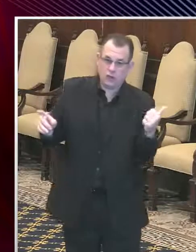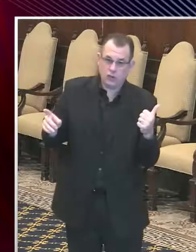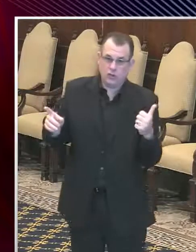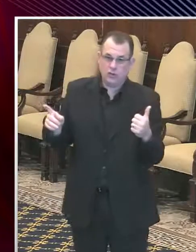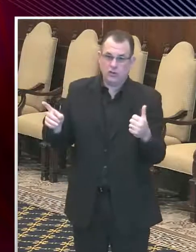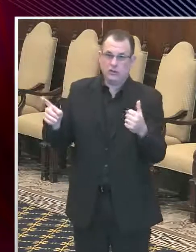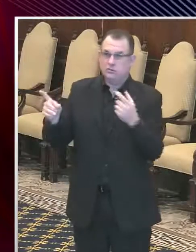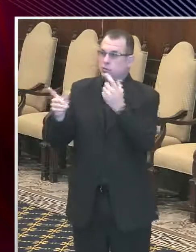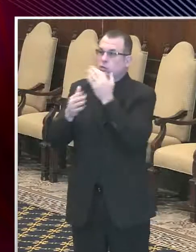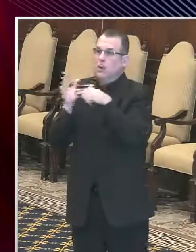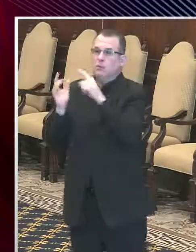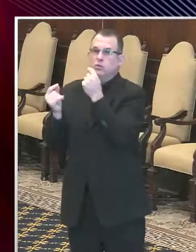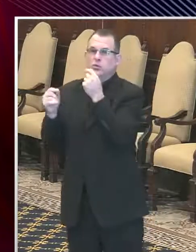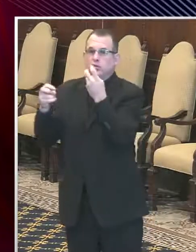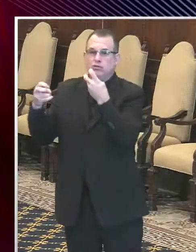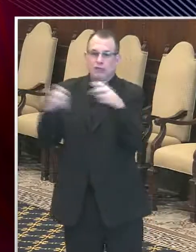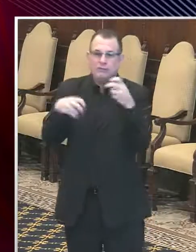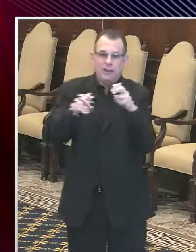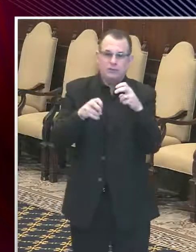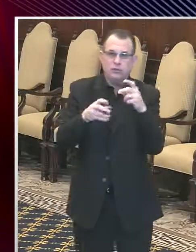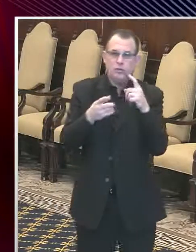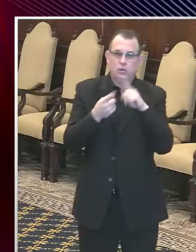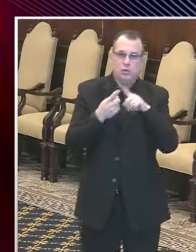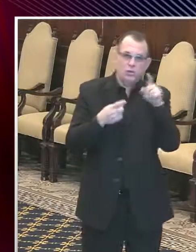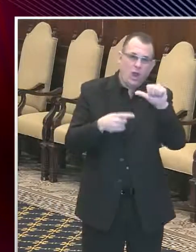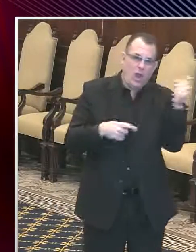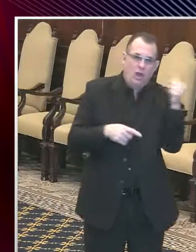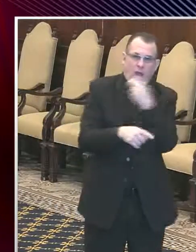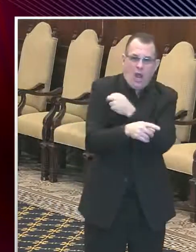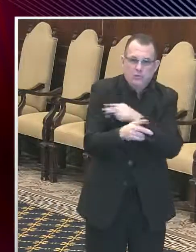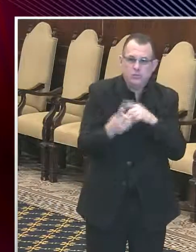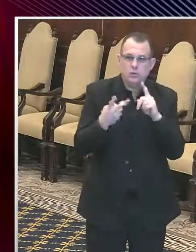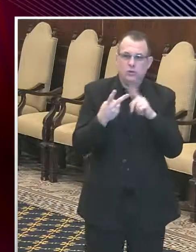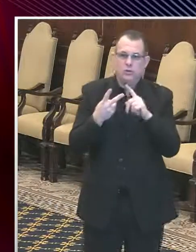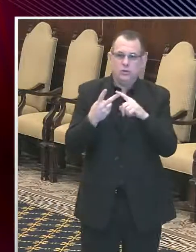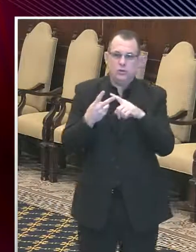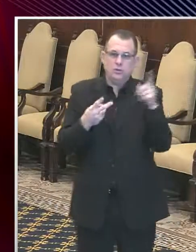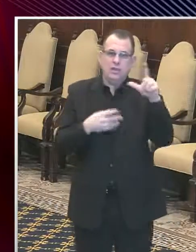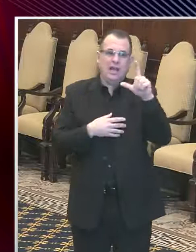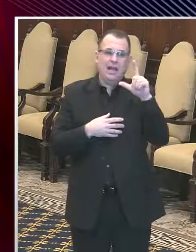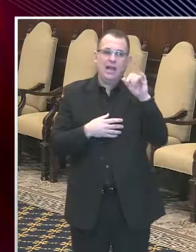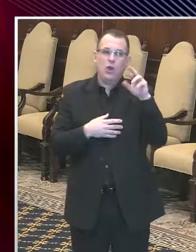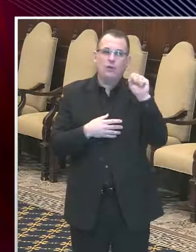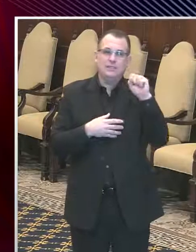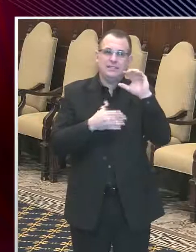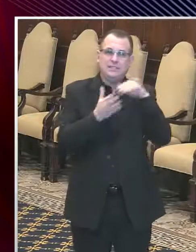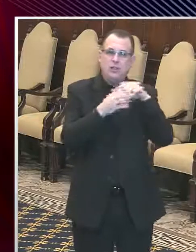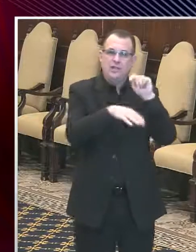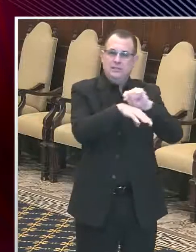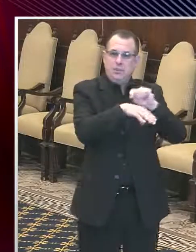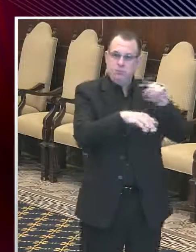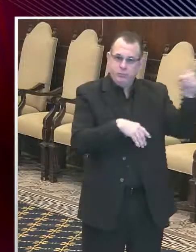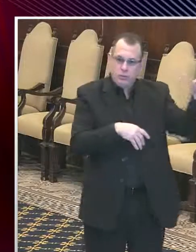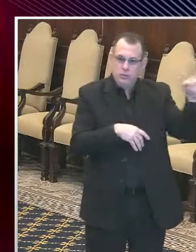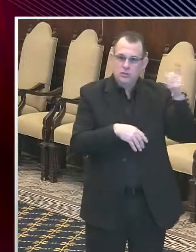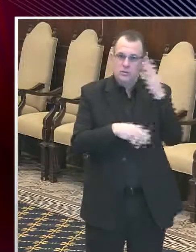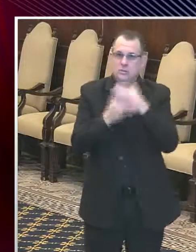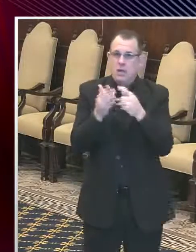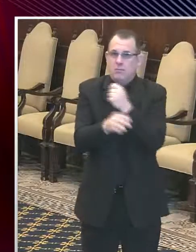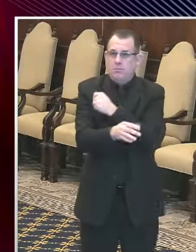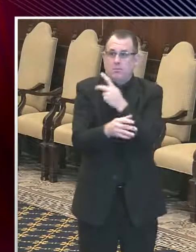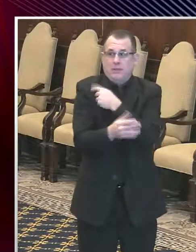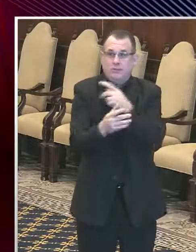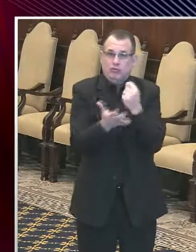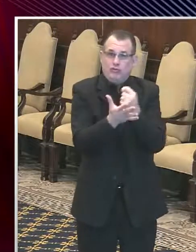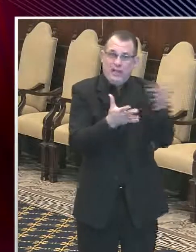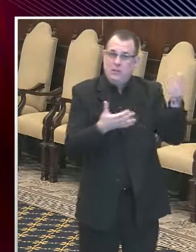load. The Leah Course Center Field Hospital we've set up is open and operating. As of this morning, there were 6 patients who are being treated there. We expect we may have more patients